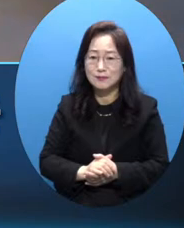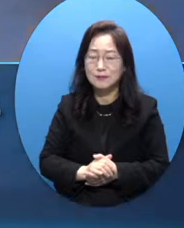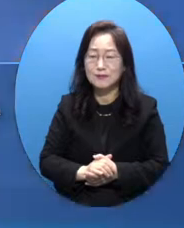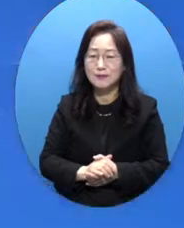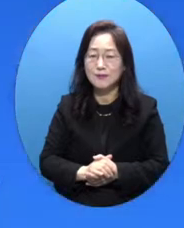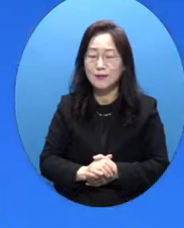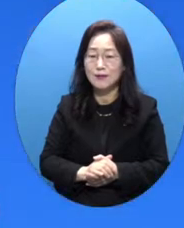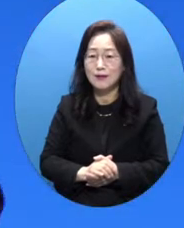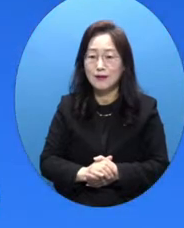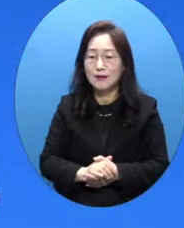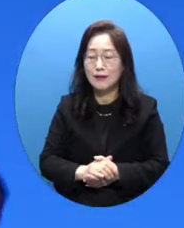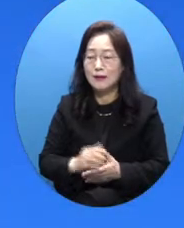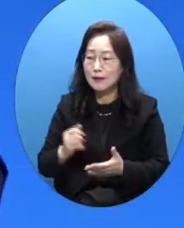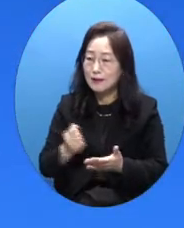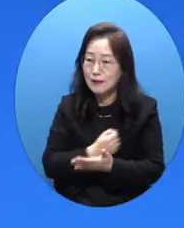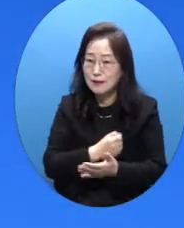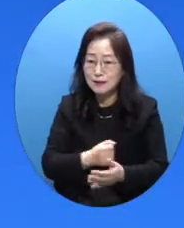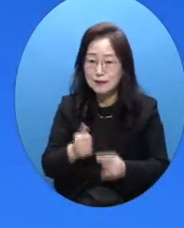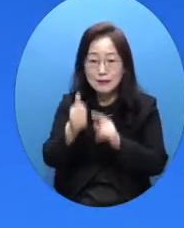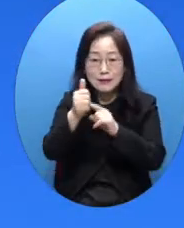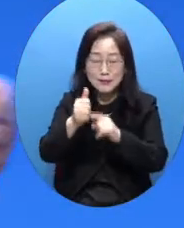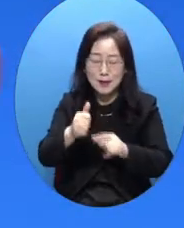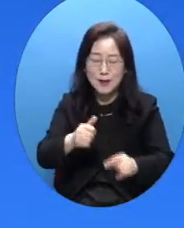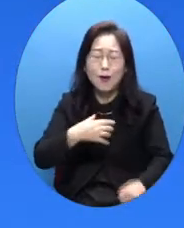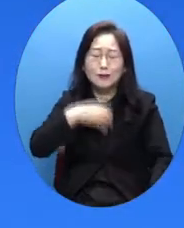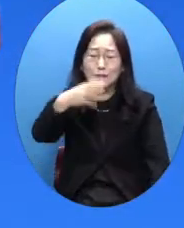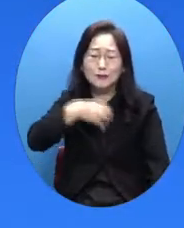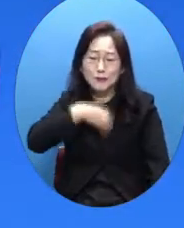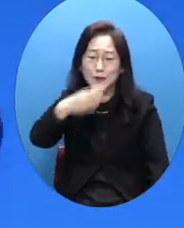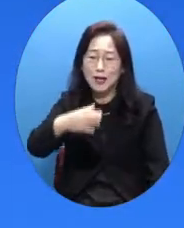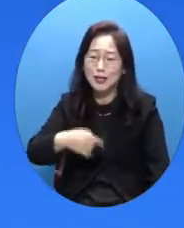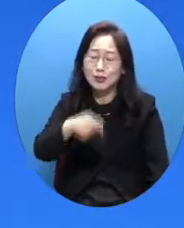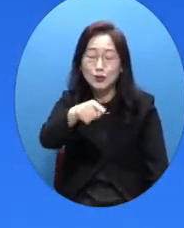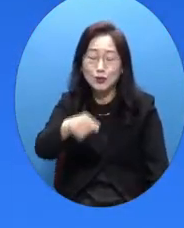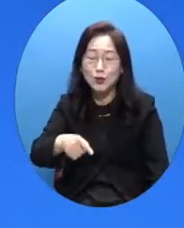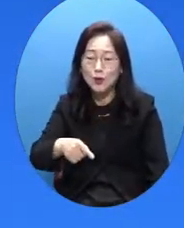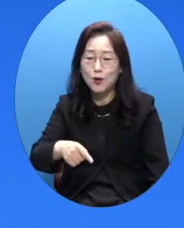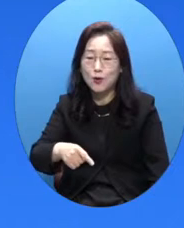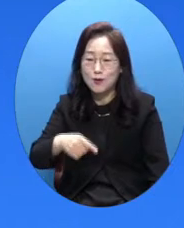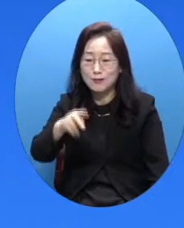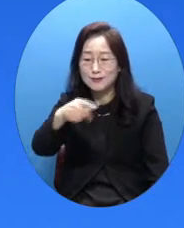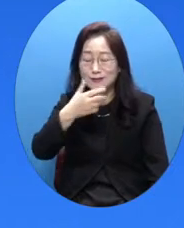Chief kapper however did not remember Joseph he forgot him